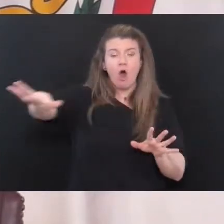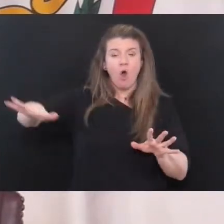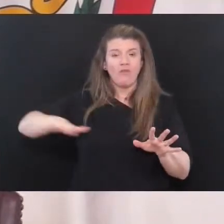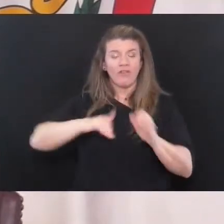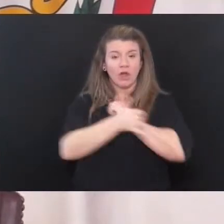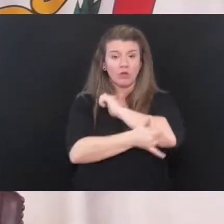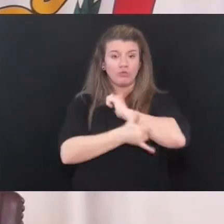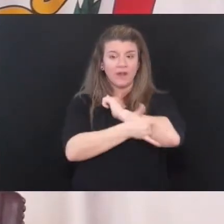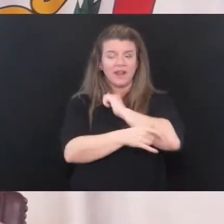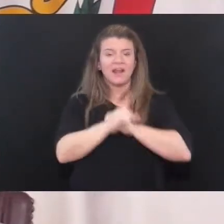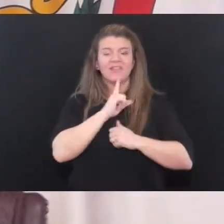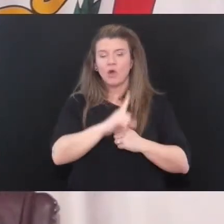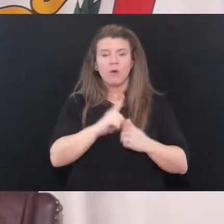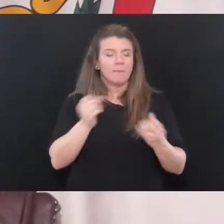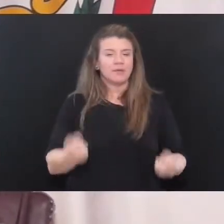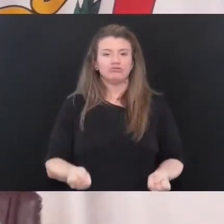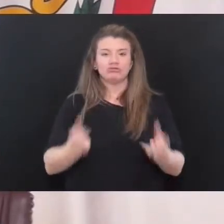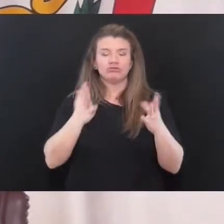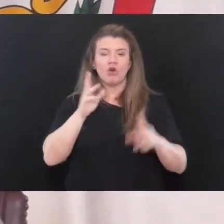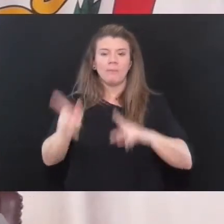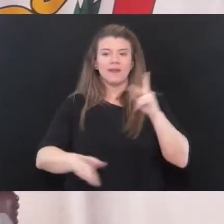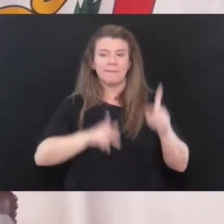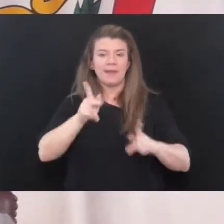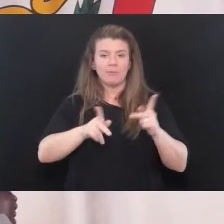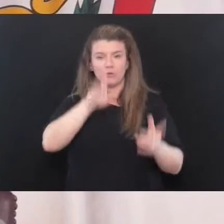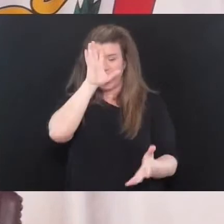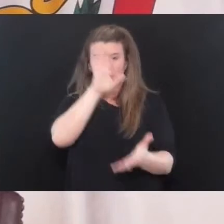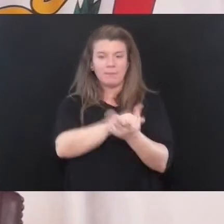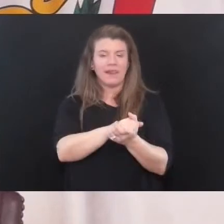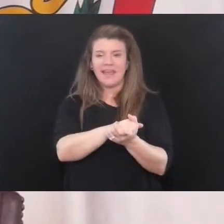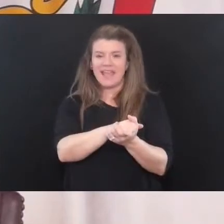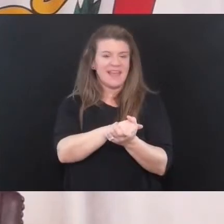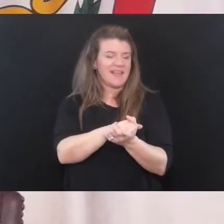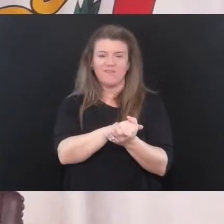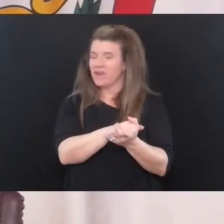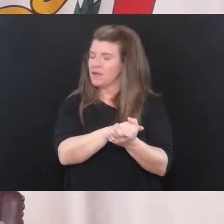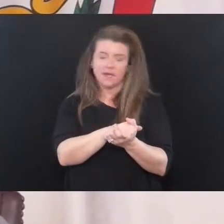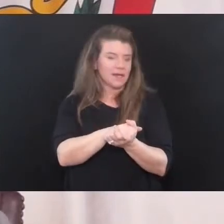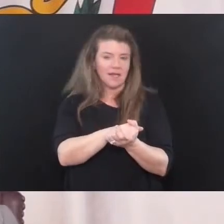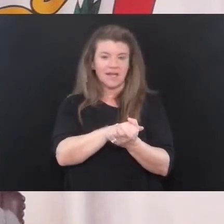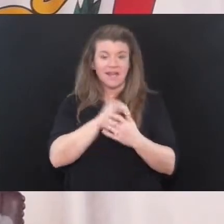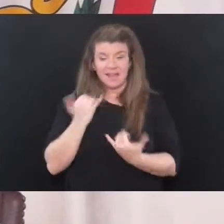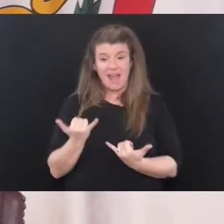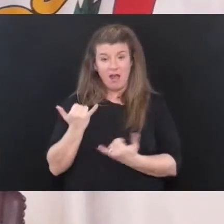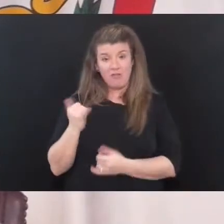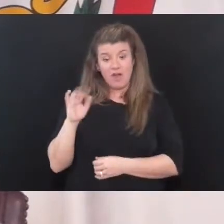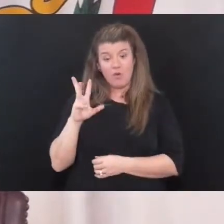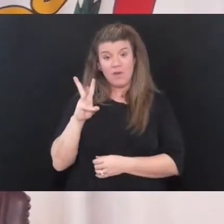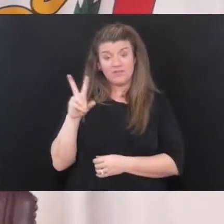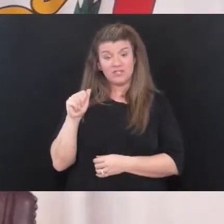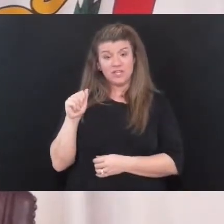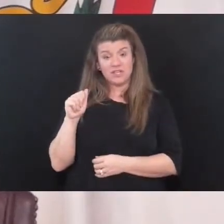would be so many people that would believe outside of this country that West Virginians,